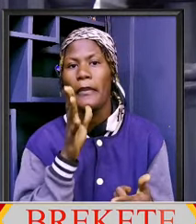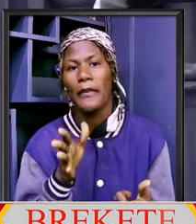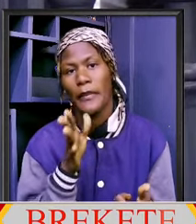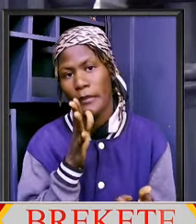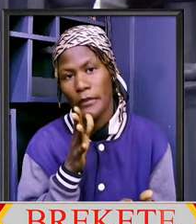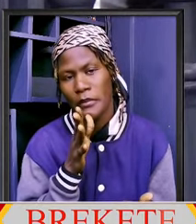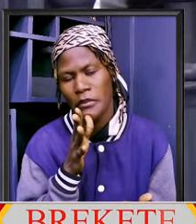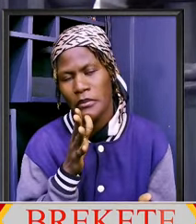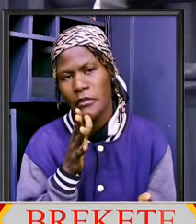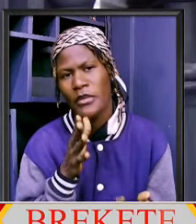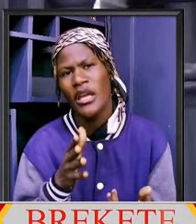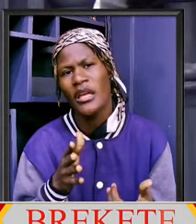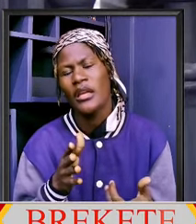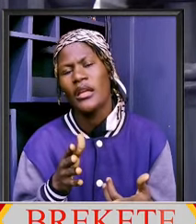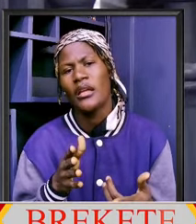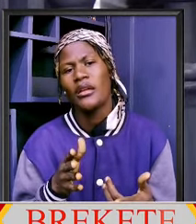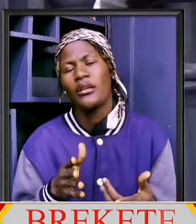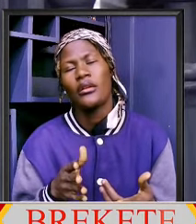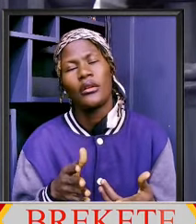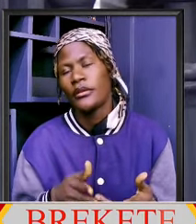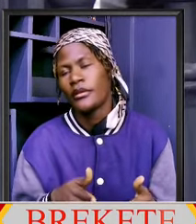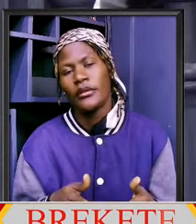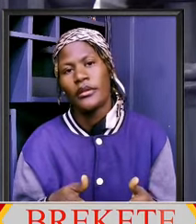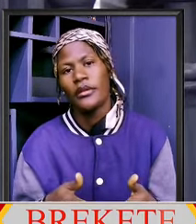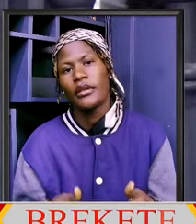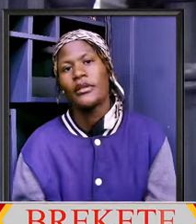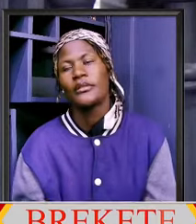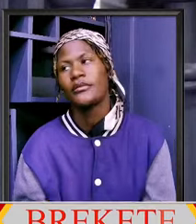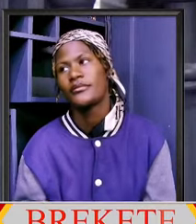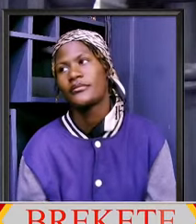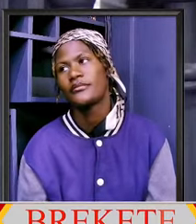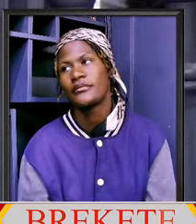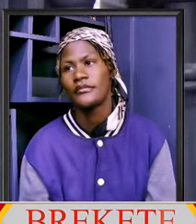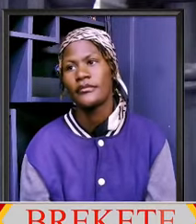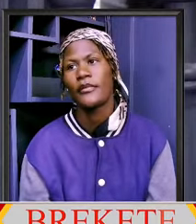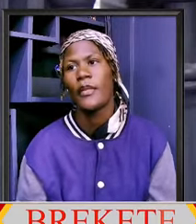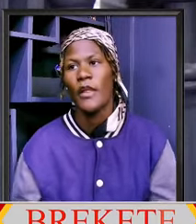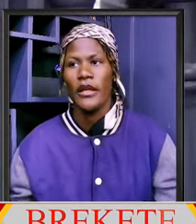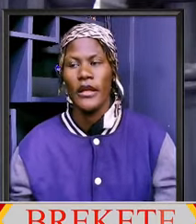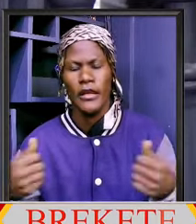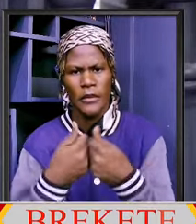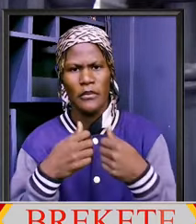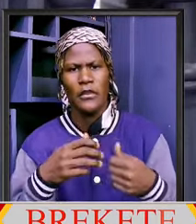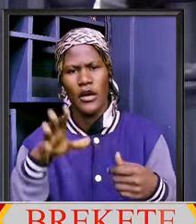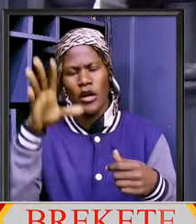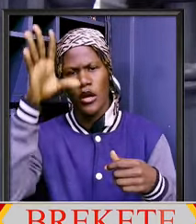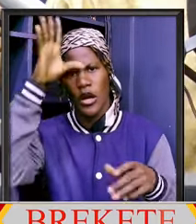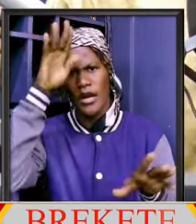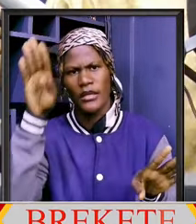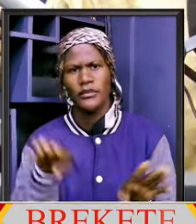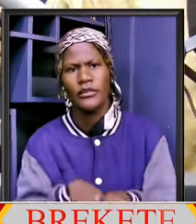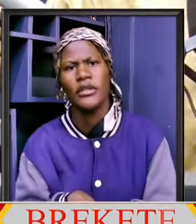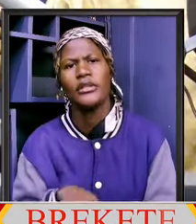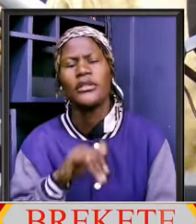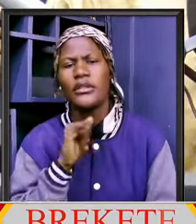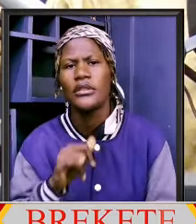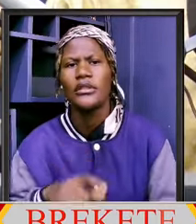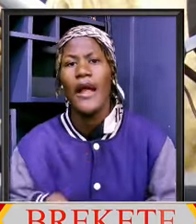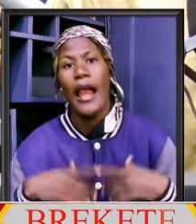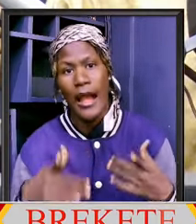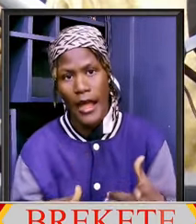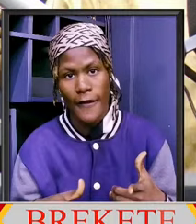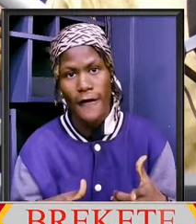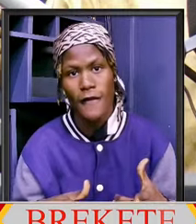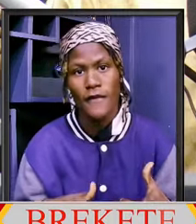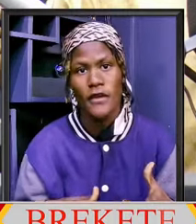started selling yams, small. My husband is alive. I had this husband, my husband is alive. That time? He